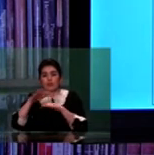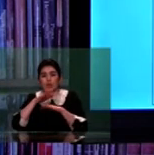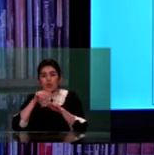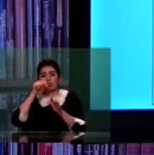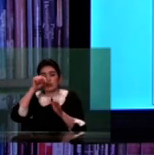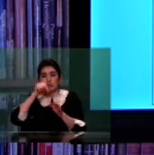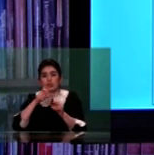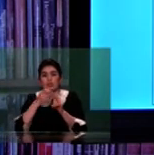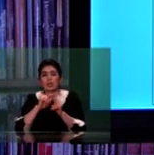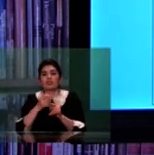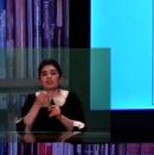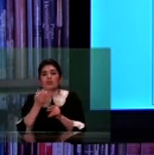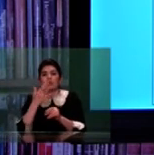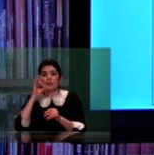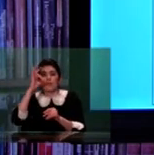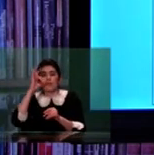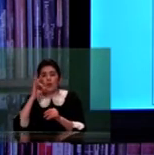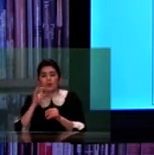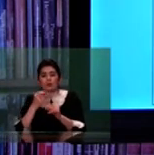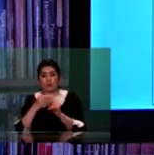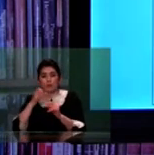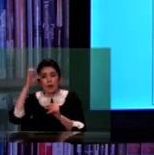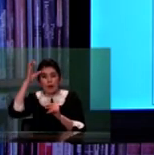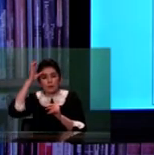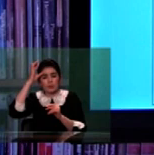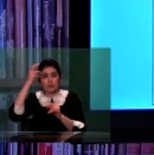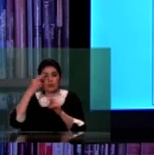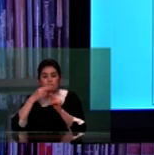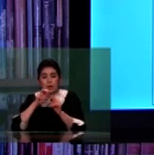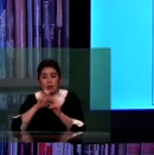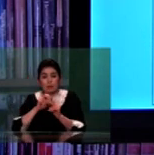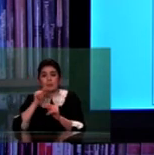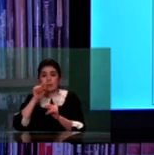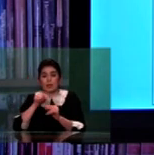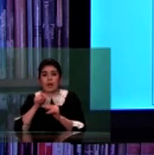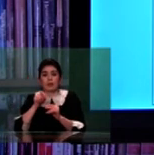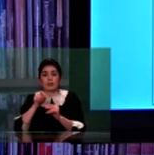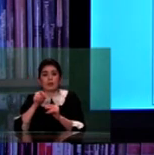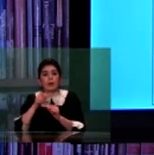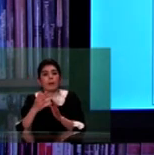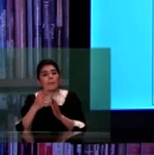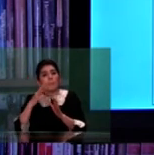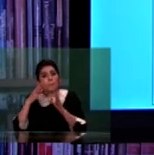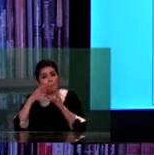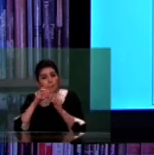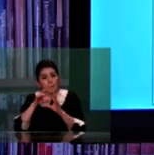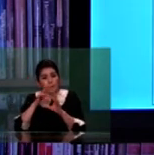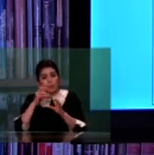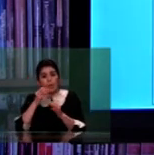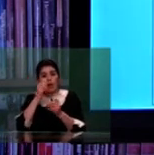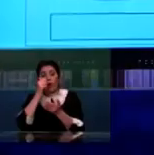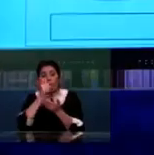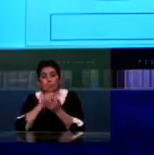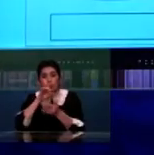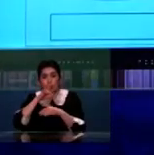ichida necha foizi oliy ma'lumotli ekanini aniqlamoqchisiz. Tanlamani olish uchun bosh to'plam